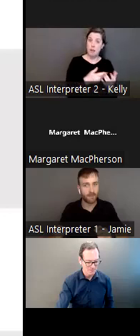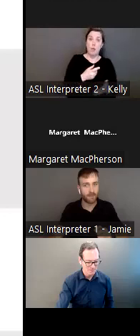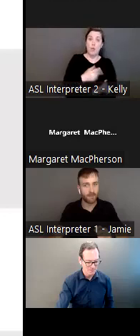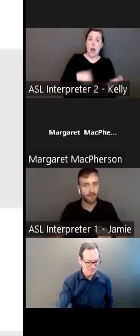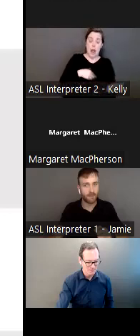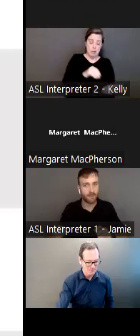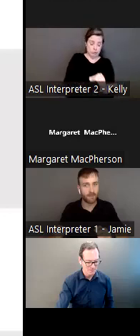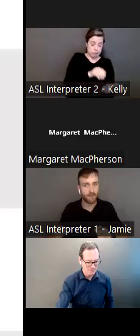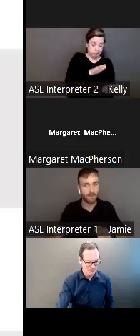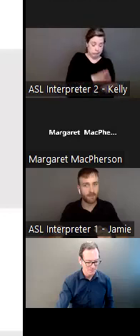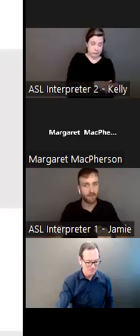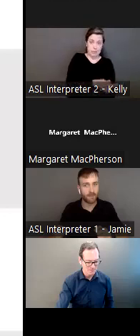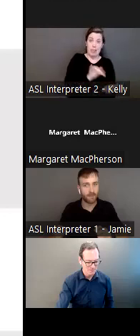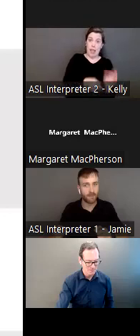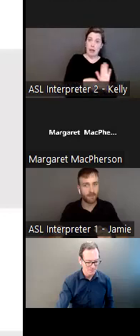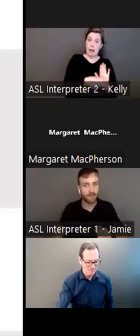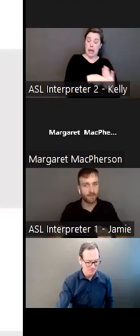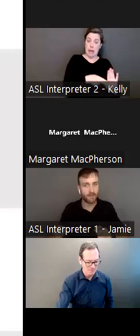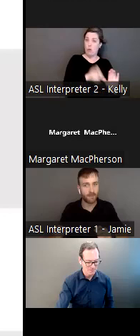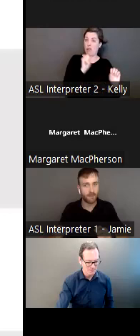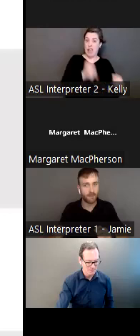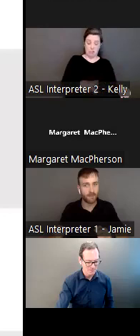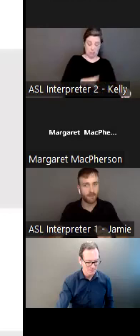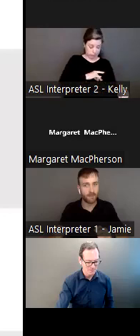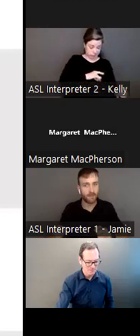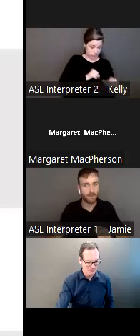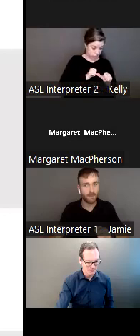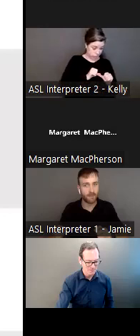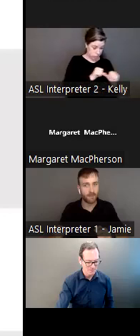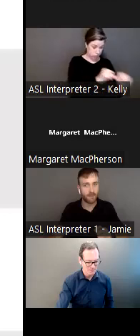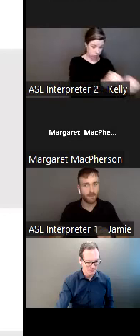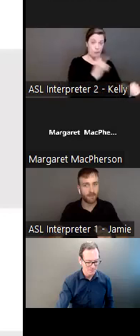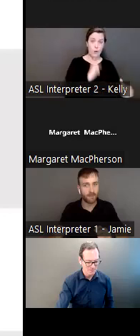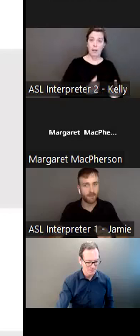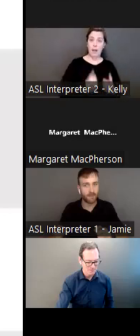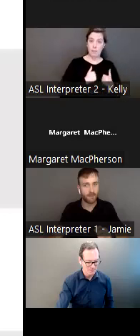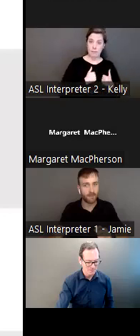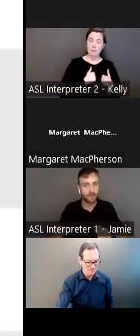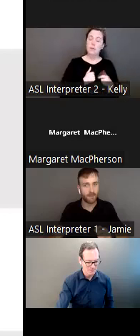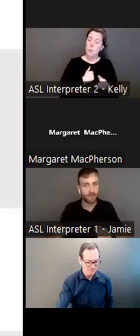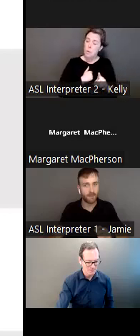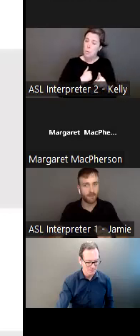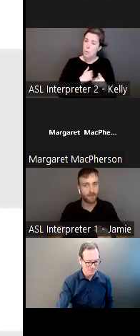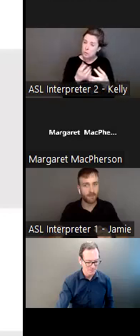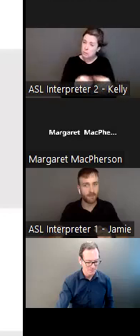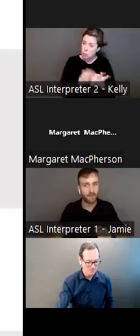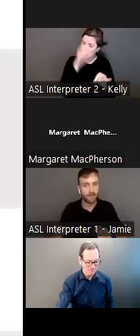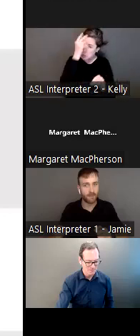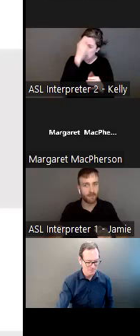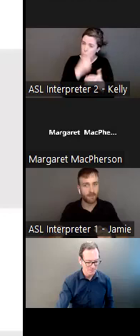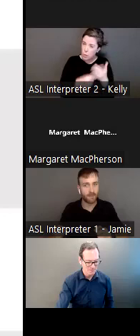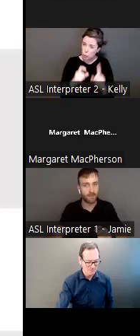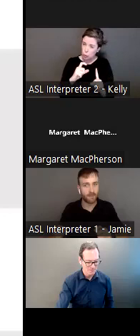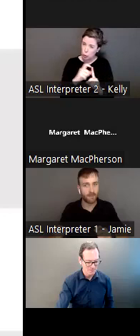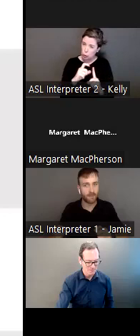follow that person from one encounter to the next. And I've had close colleagues, especially those who work in outreach services, say, when I see